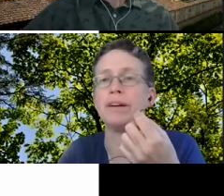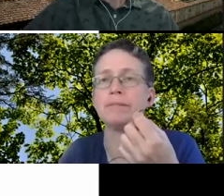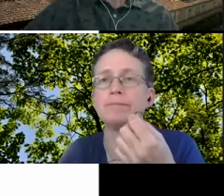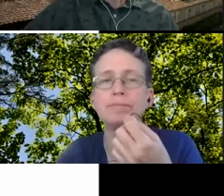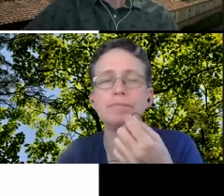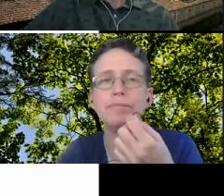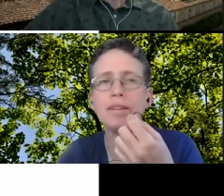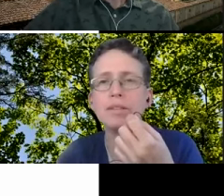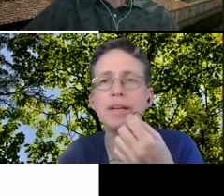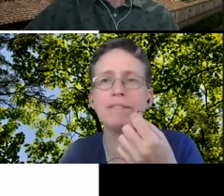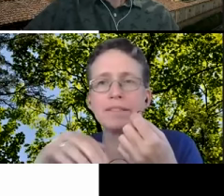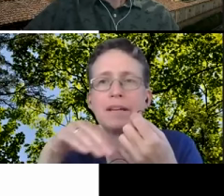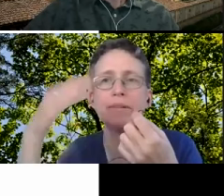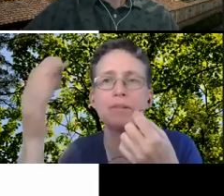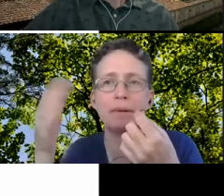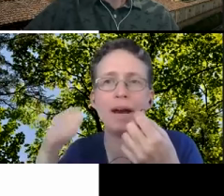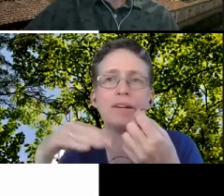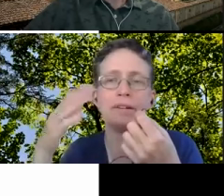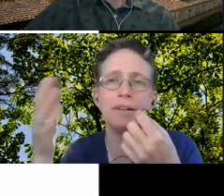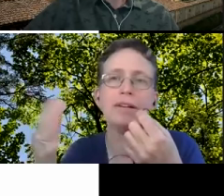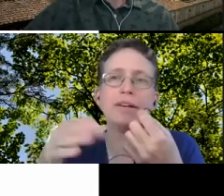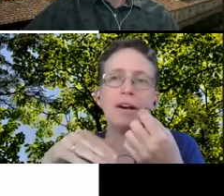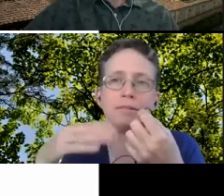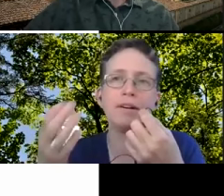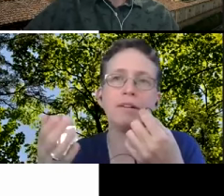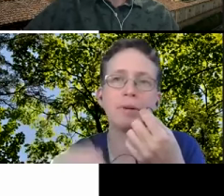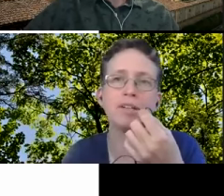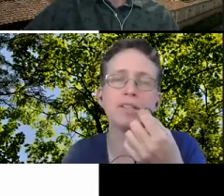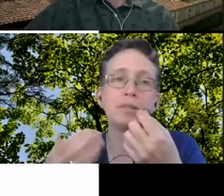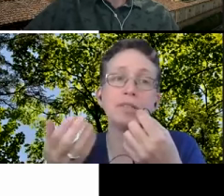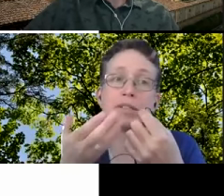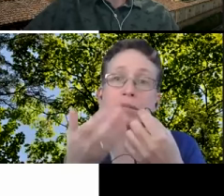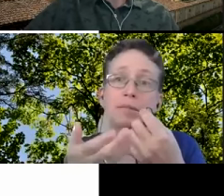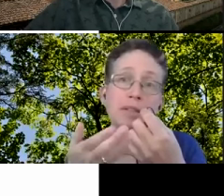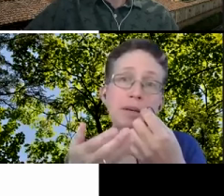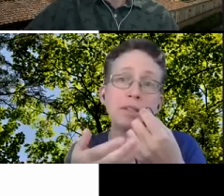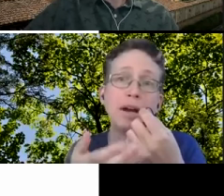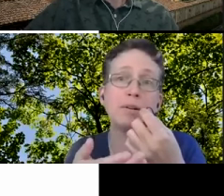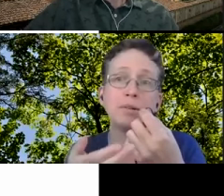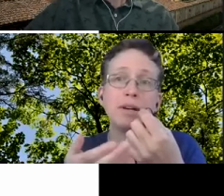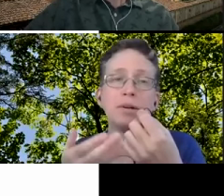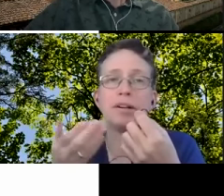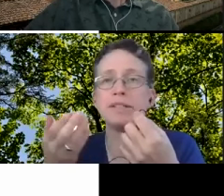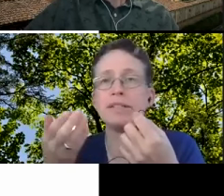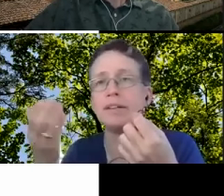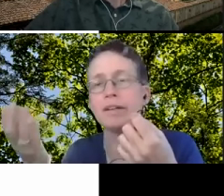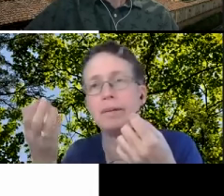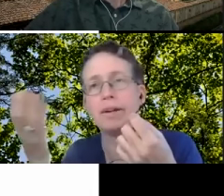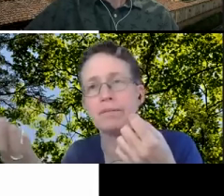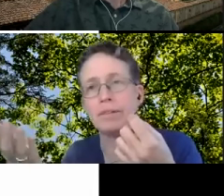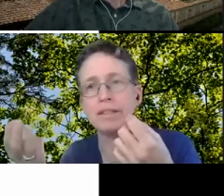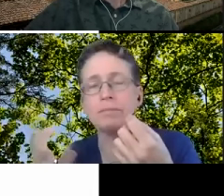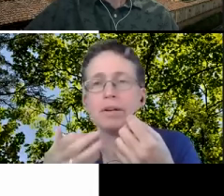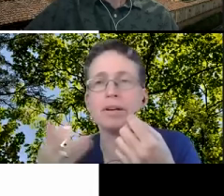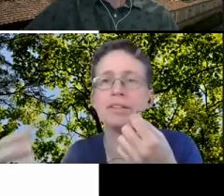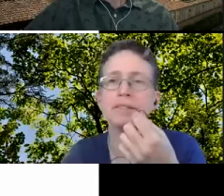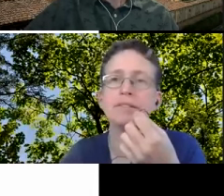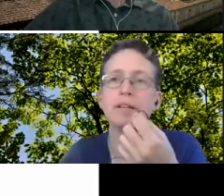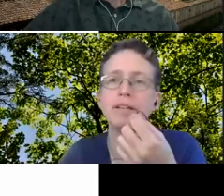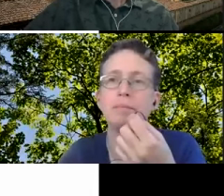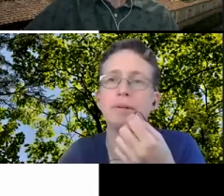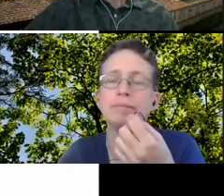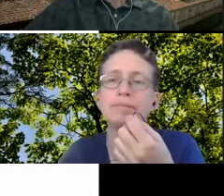dove. So we have the same sort of pattern of winners and losers, especially migratory birds compared to resident